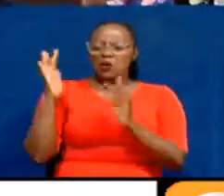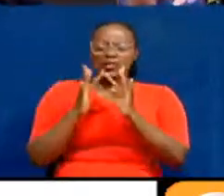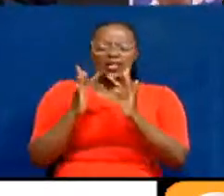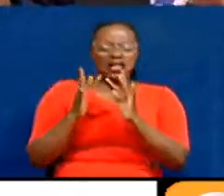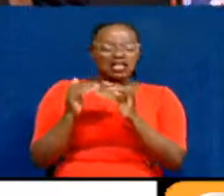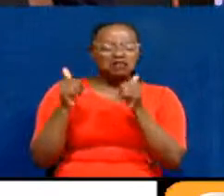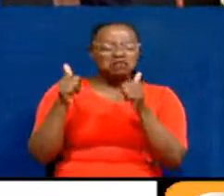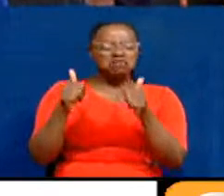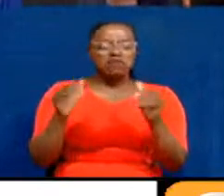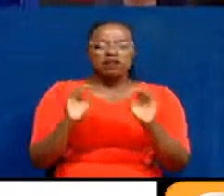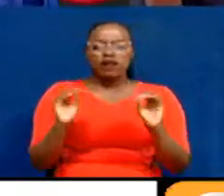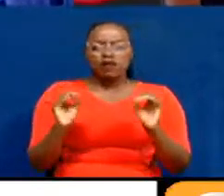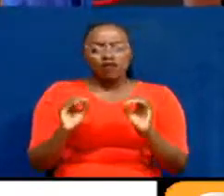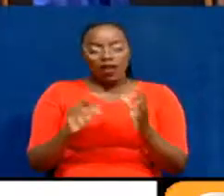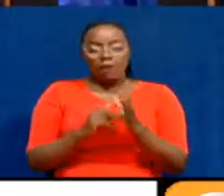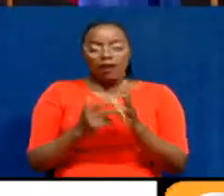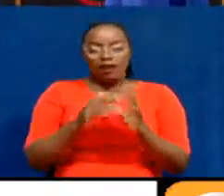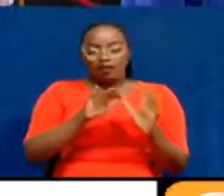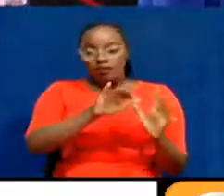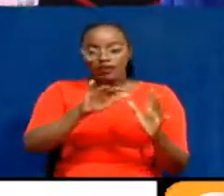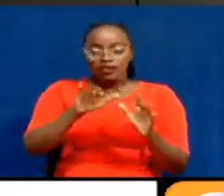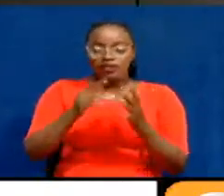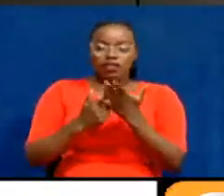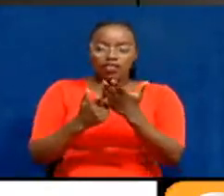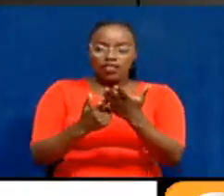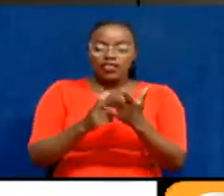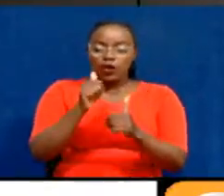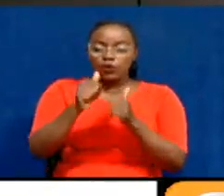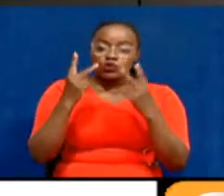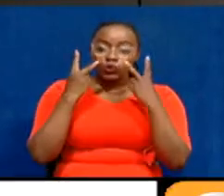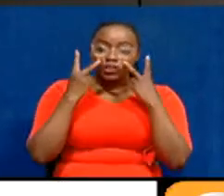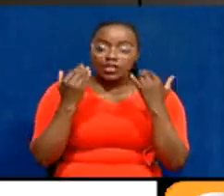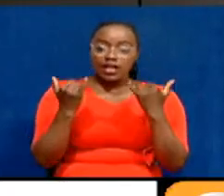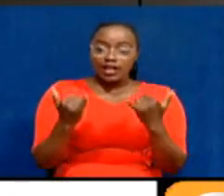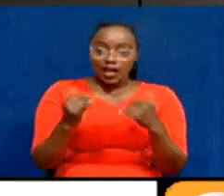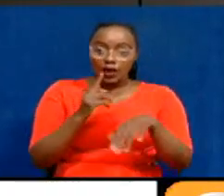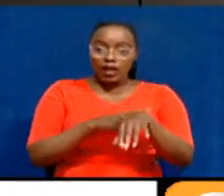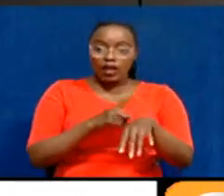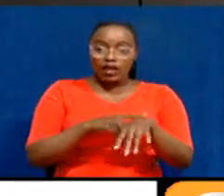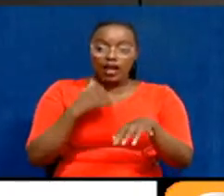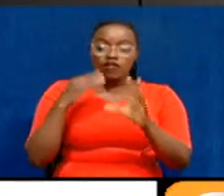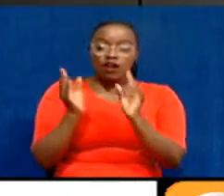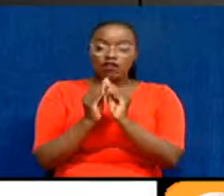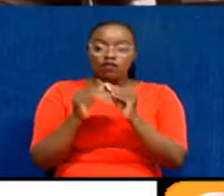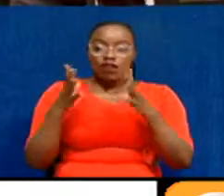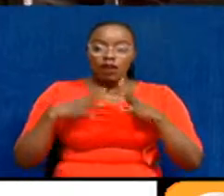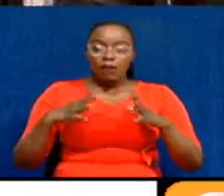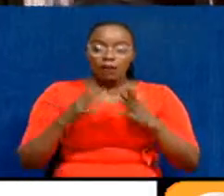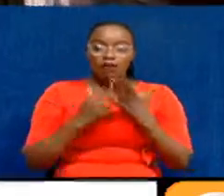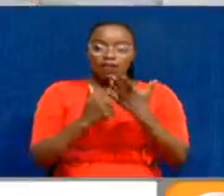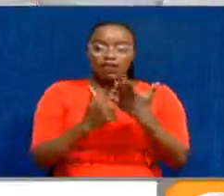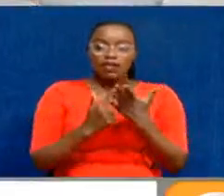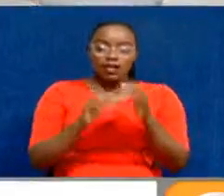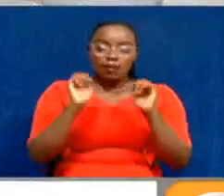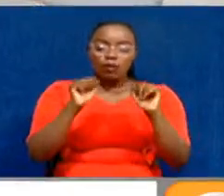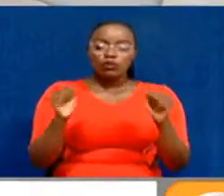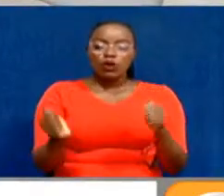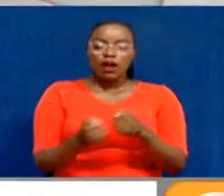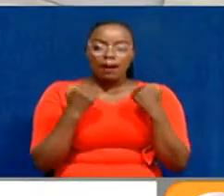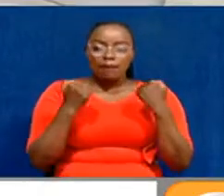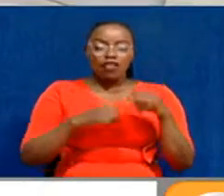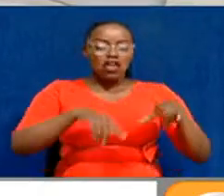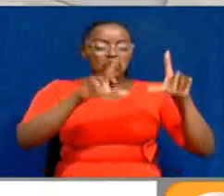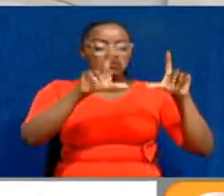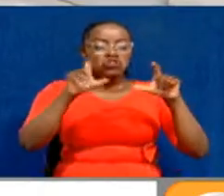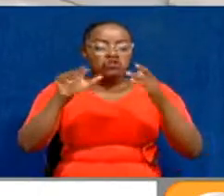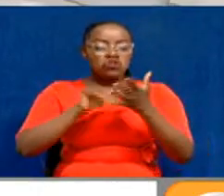days. So away from the robust discussions that you see today, when there's a function and people are already discussing what could have happened,